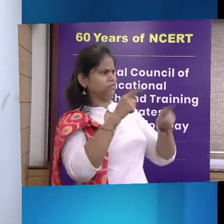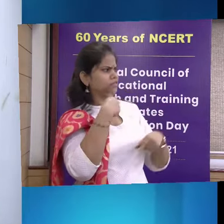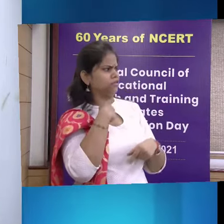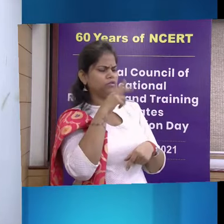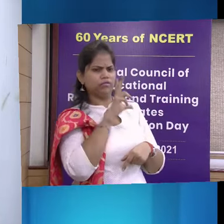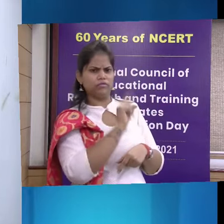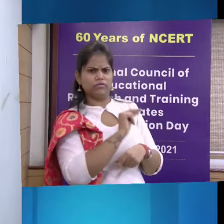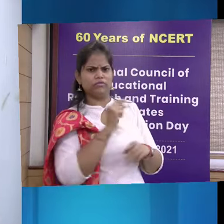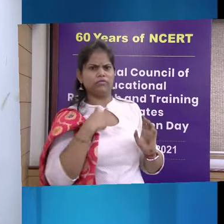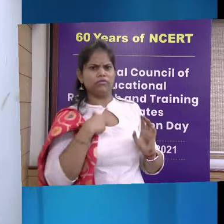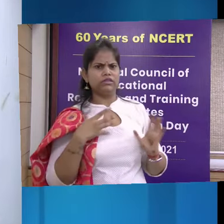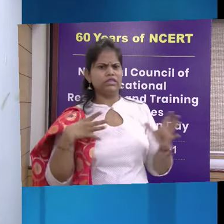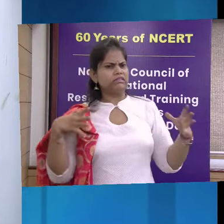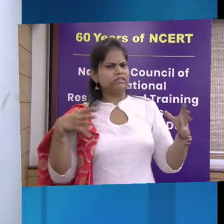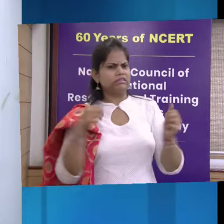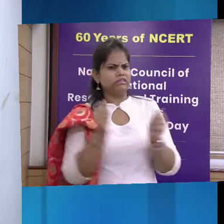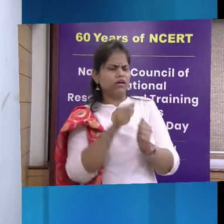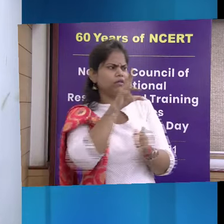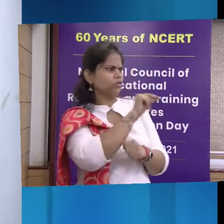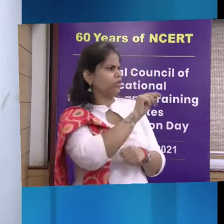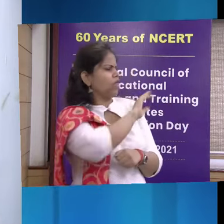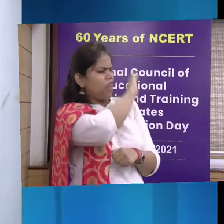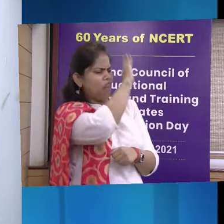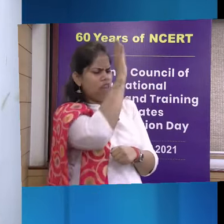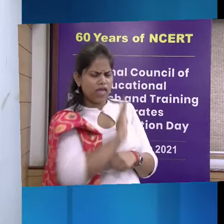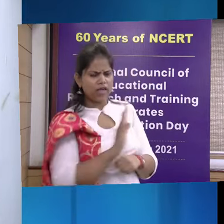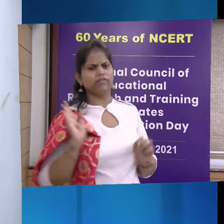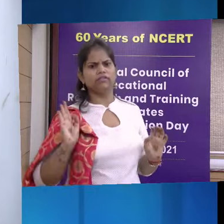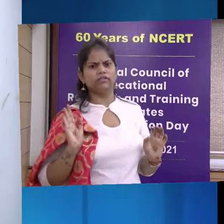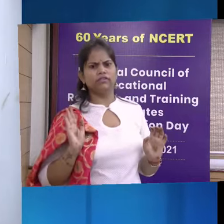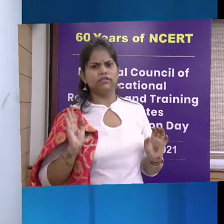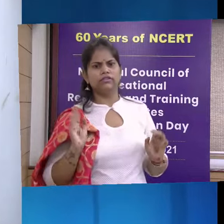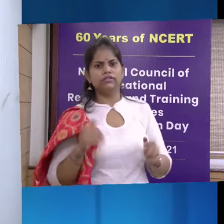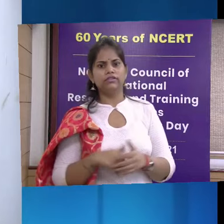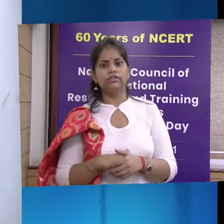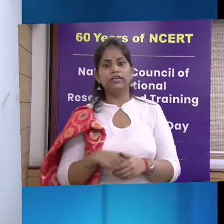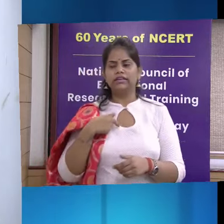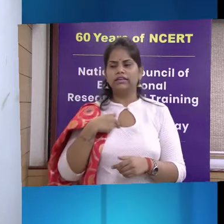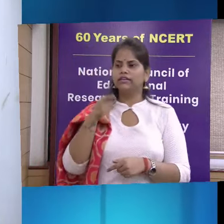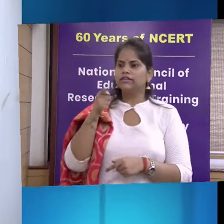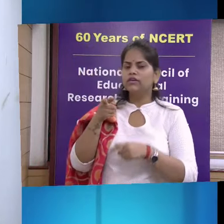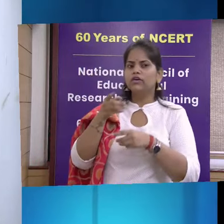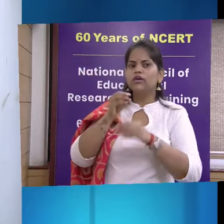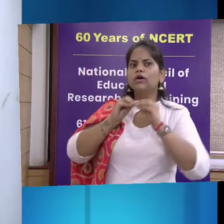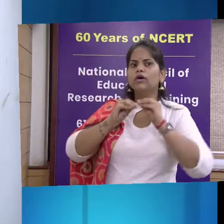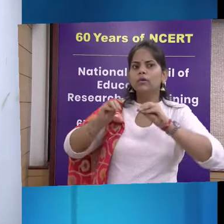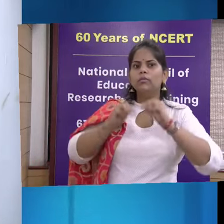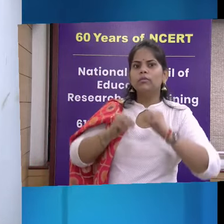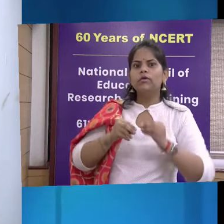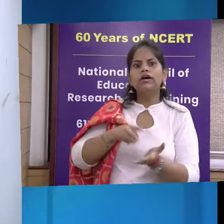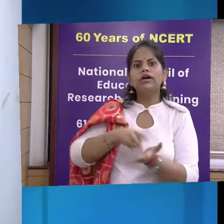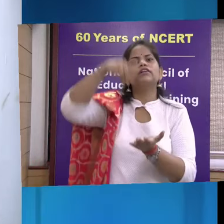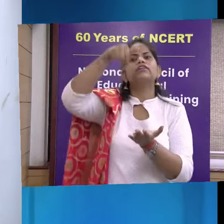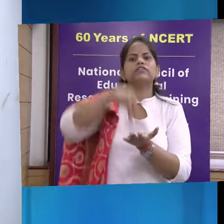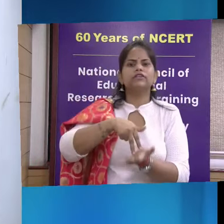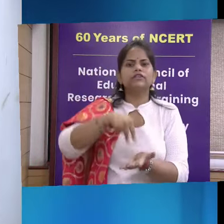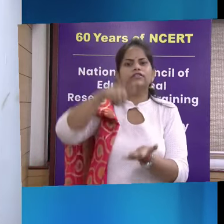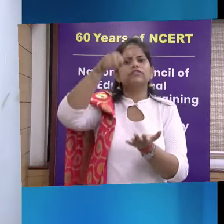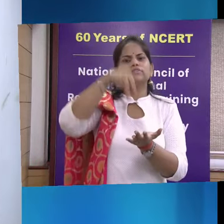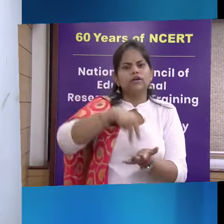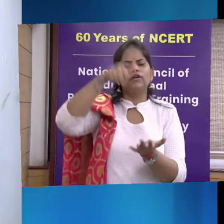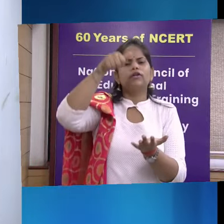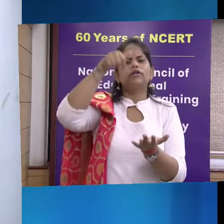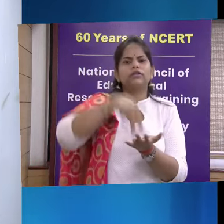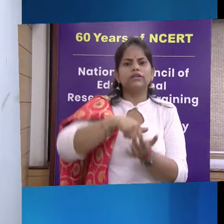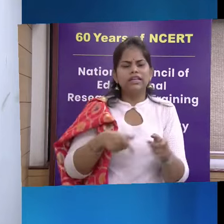in chorus. That would never do. They should be taught to jump, cried the